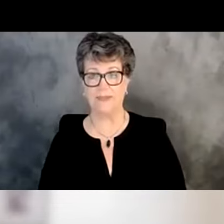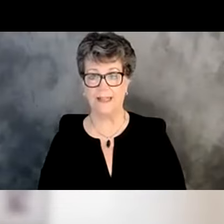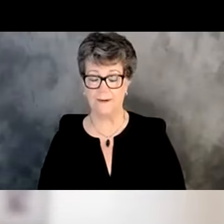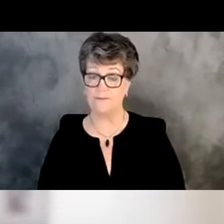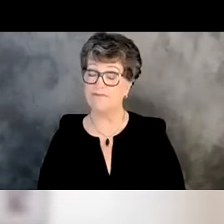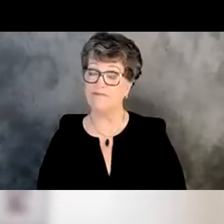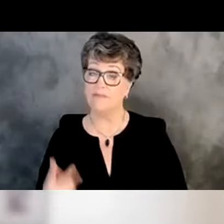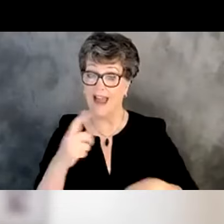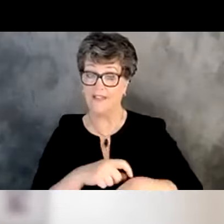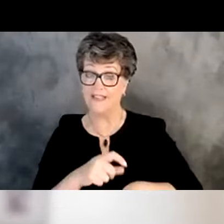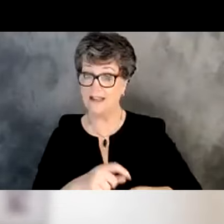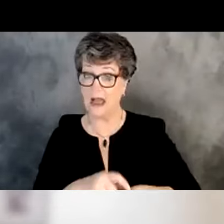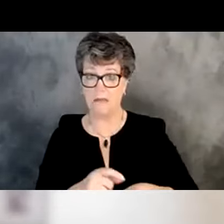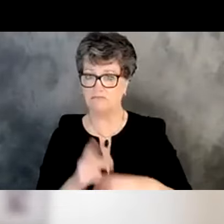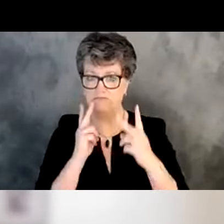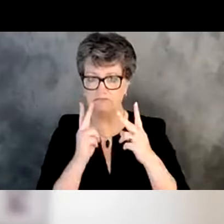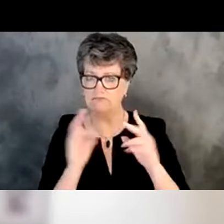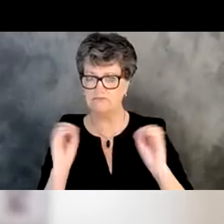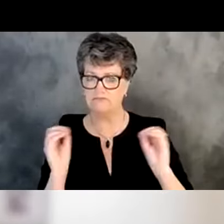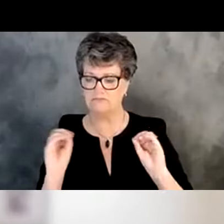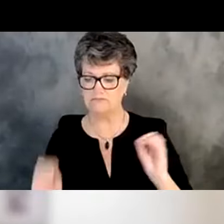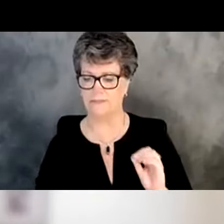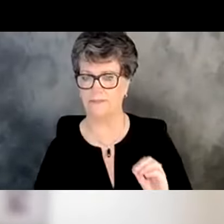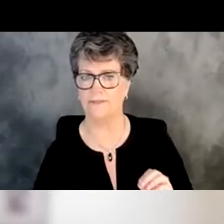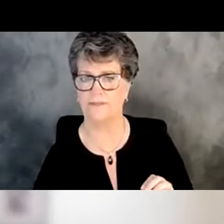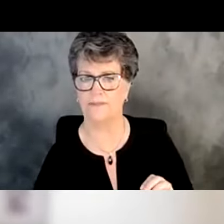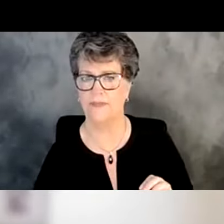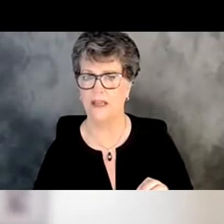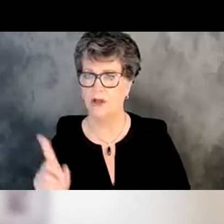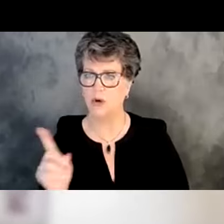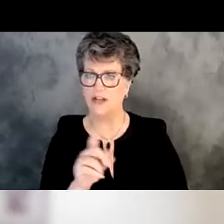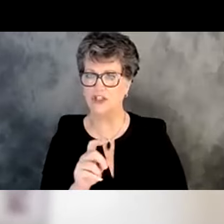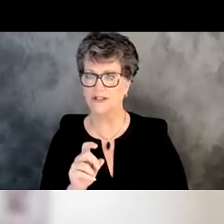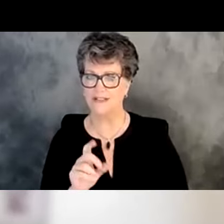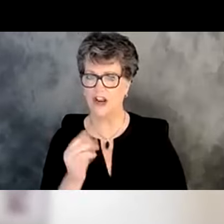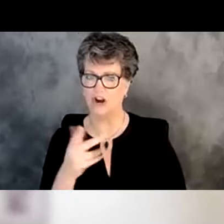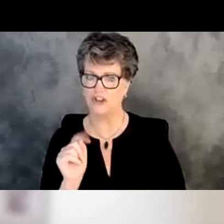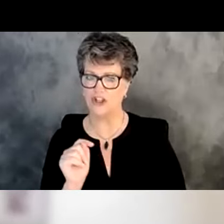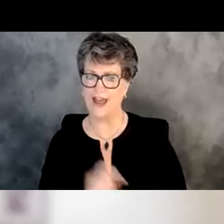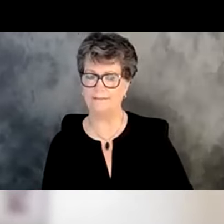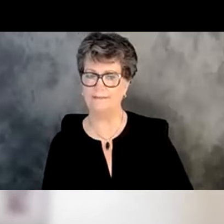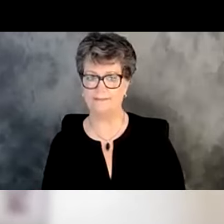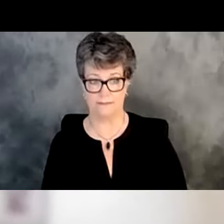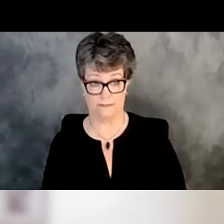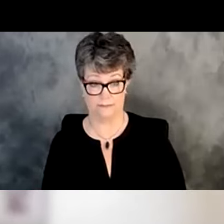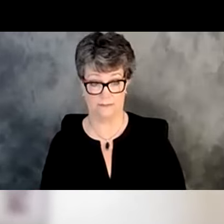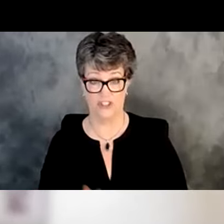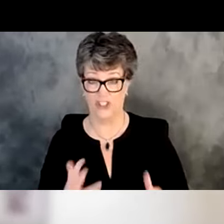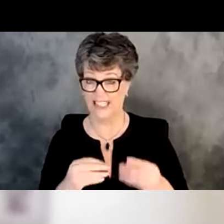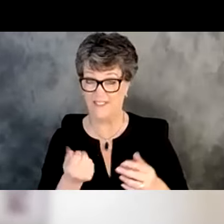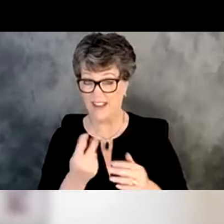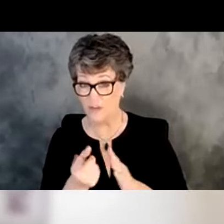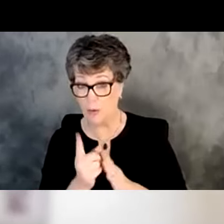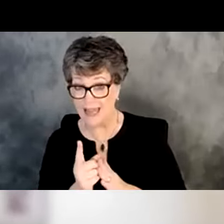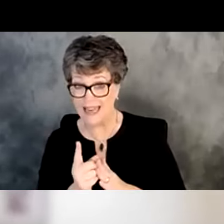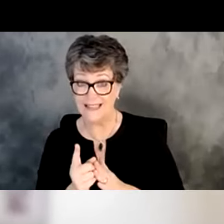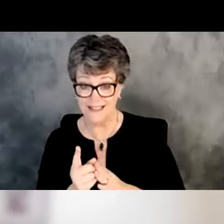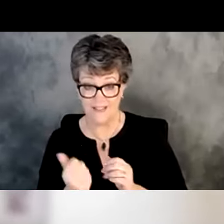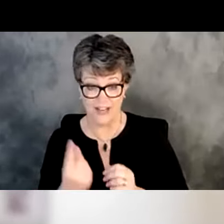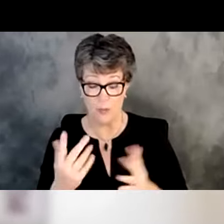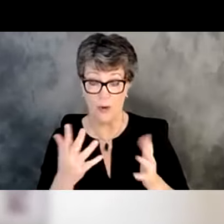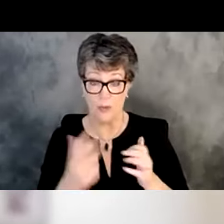this time, I don't see any questions in our chat. So I don't know if we want to just give it a few moments if anyone wants